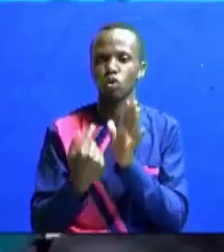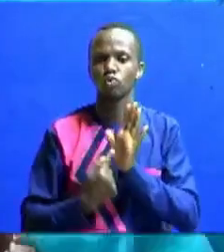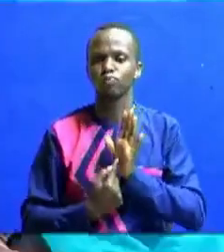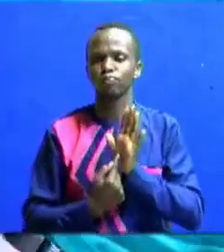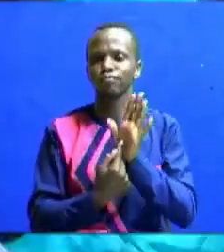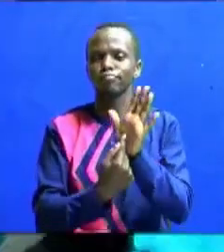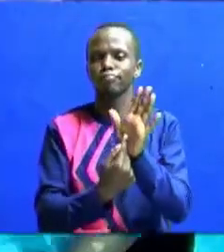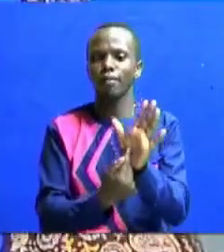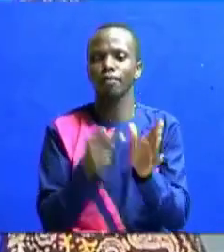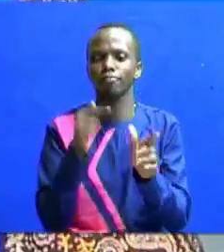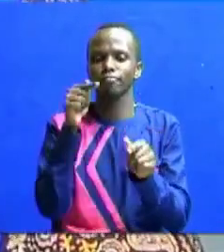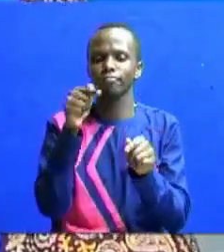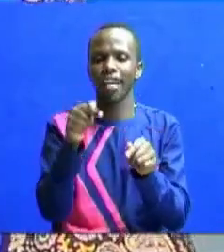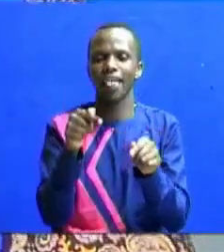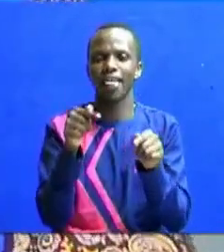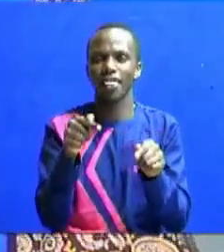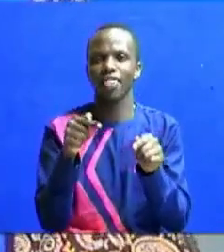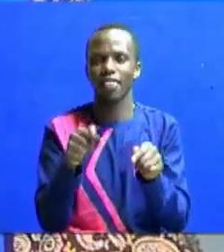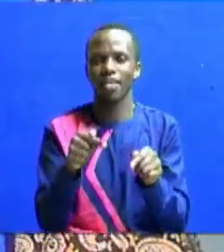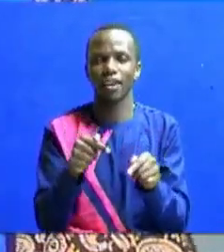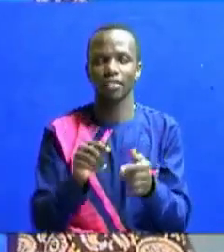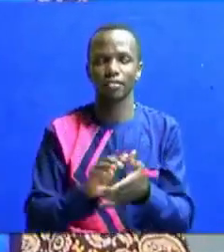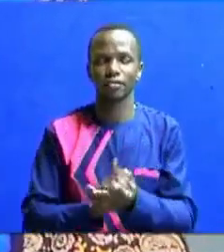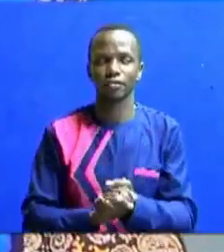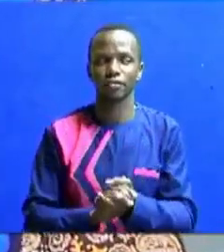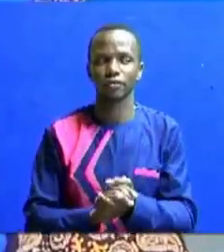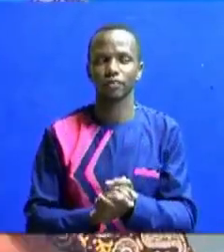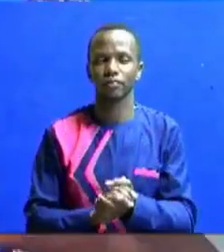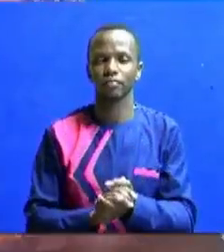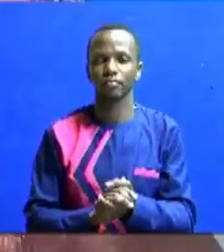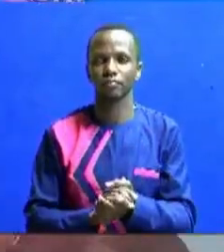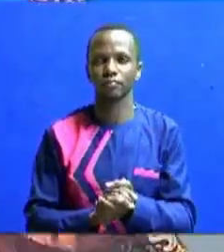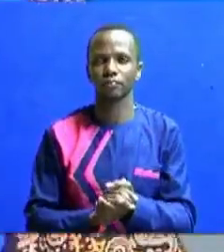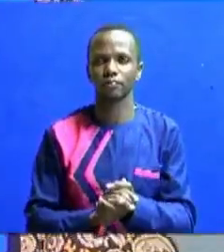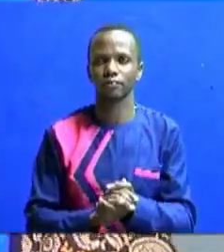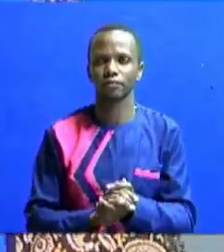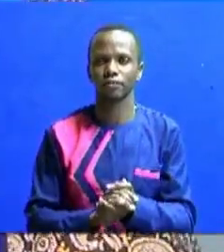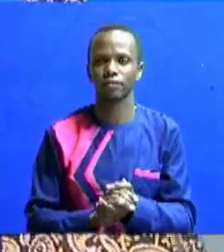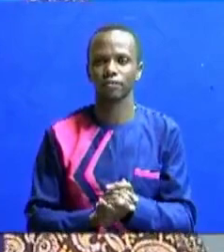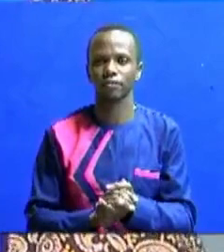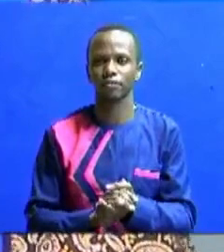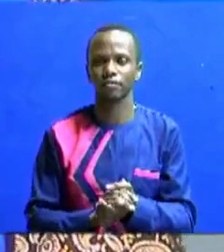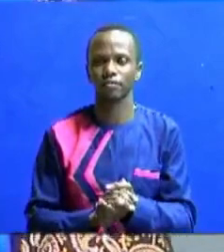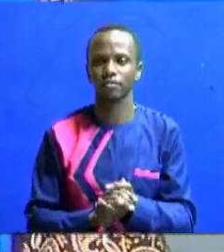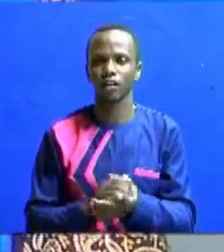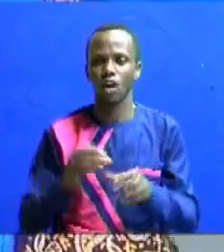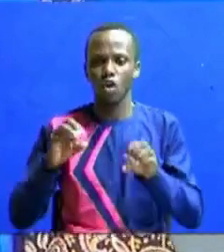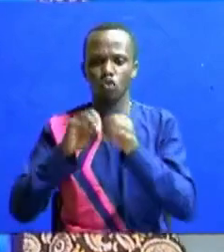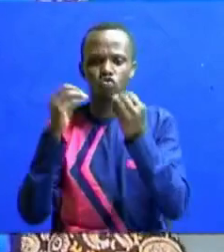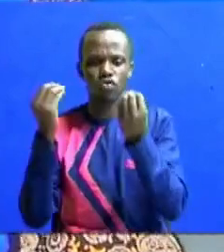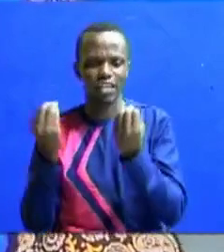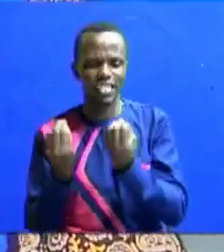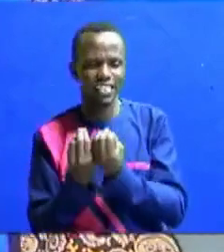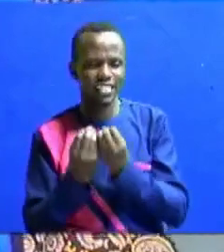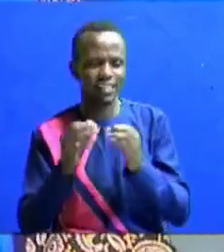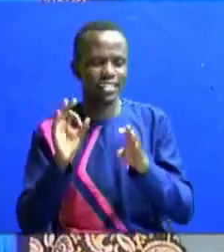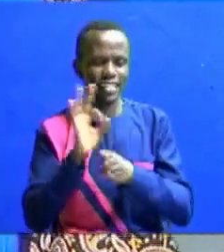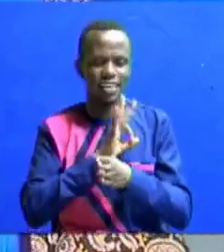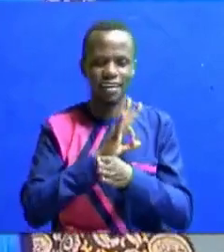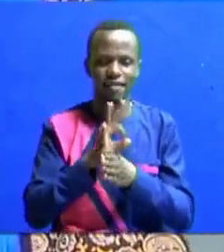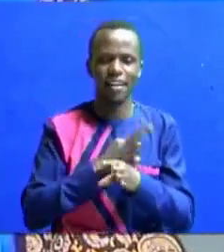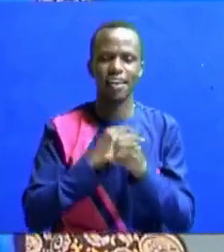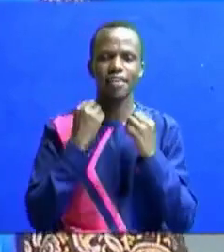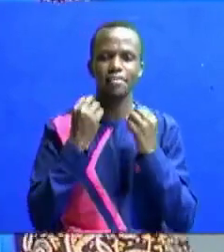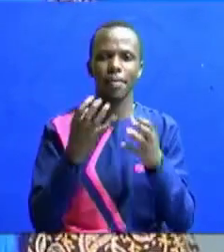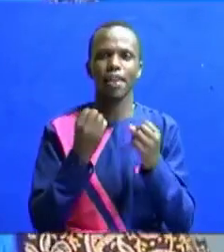search of relief. But I'm looking forward really to organizing such events even in more places,